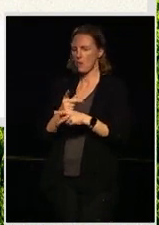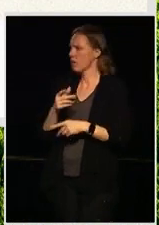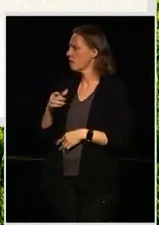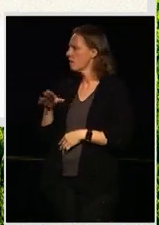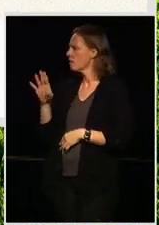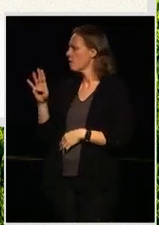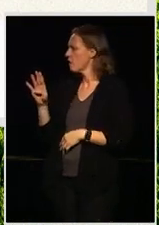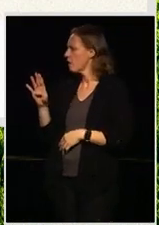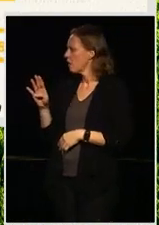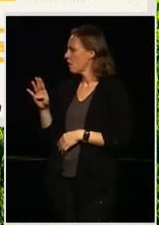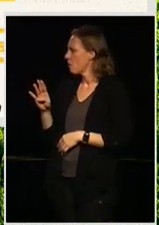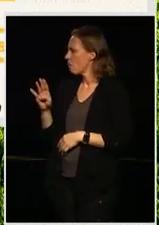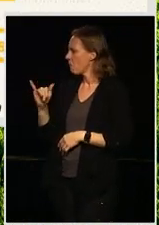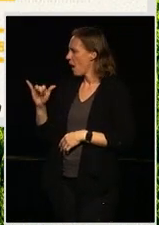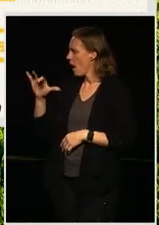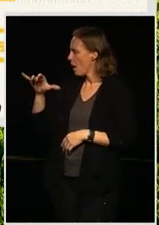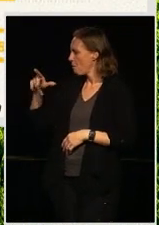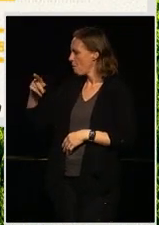Plus.